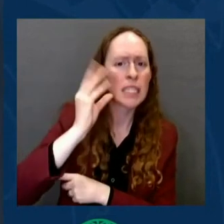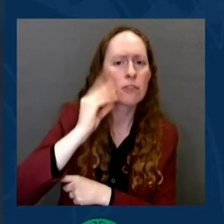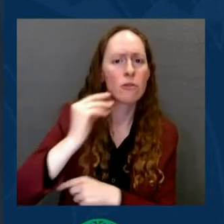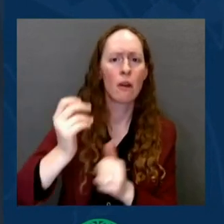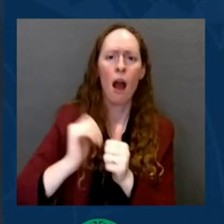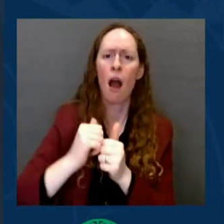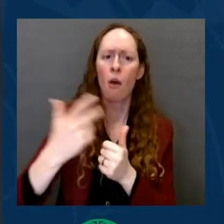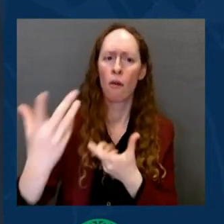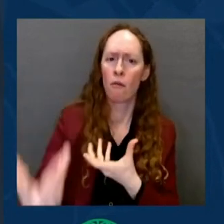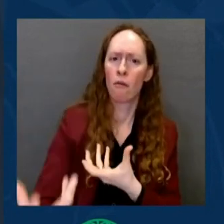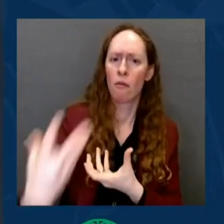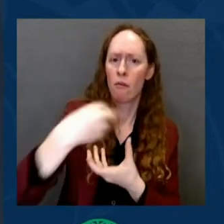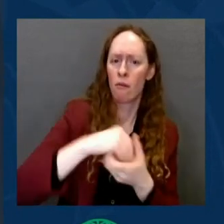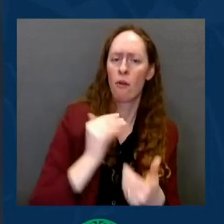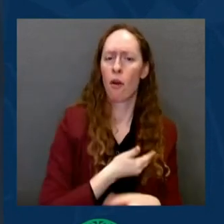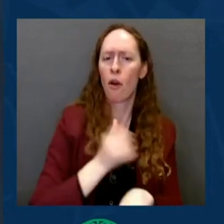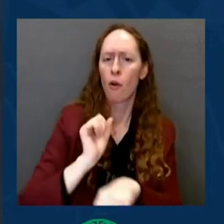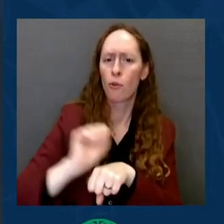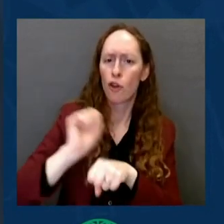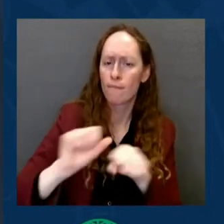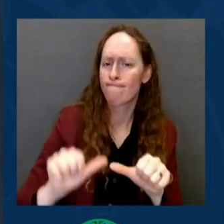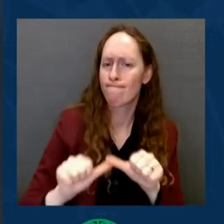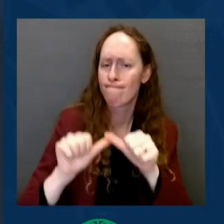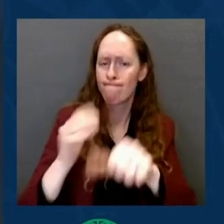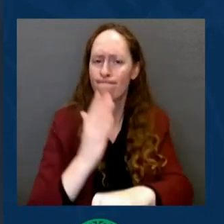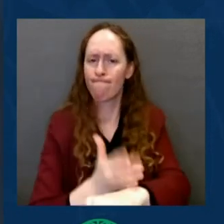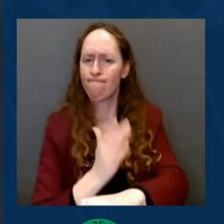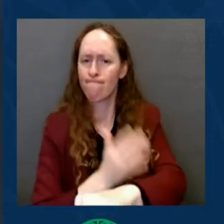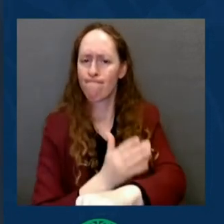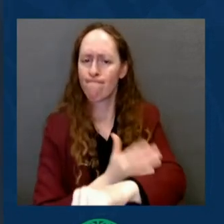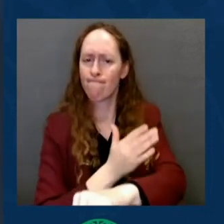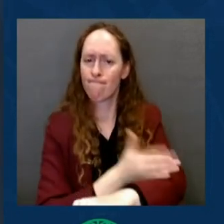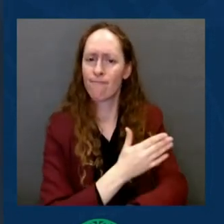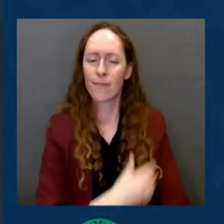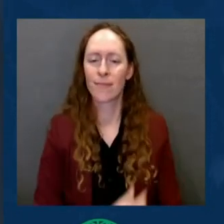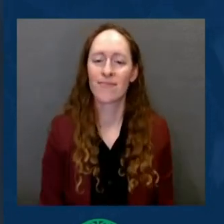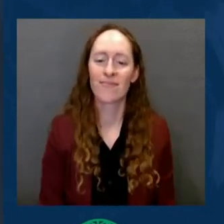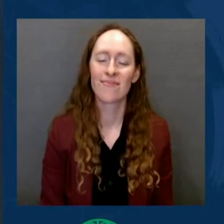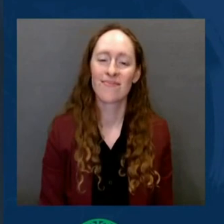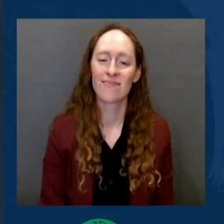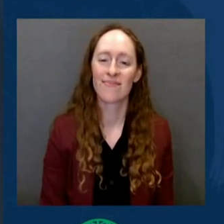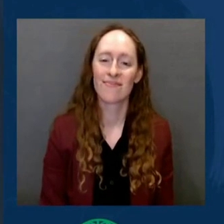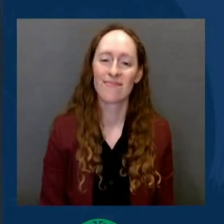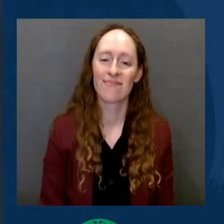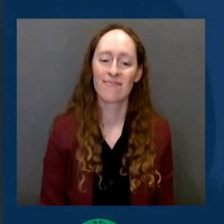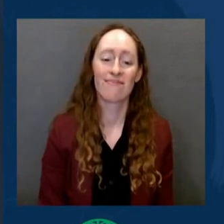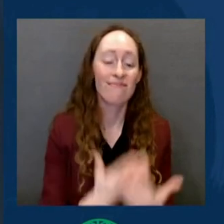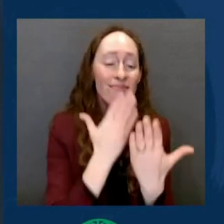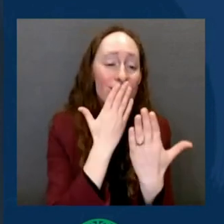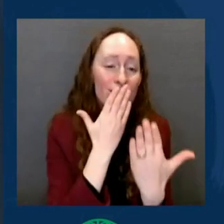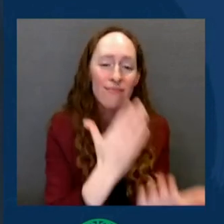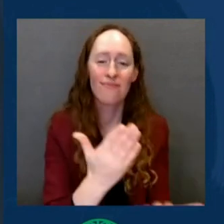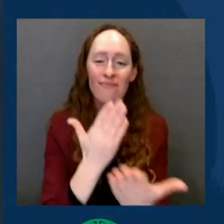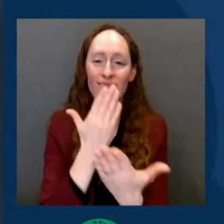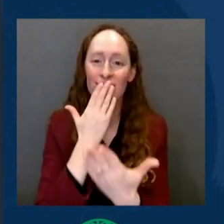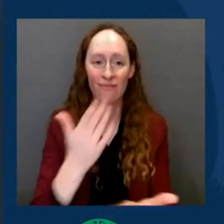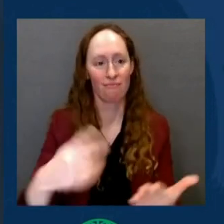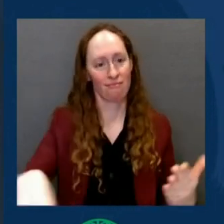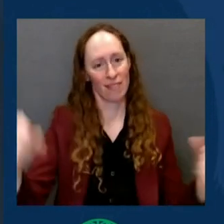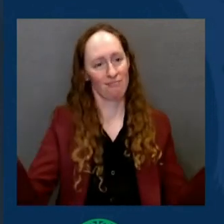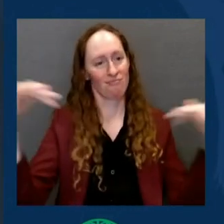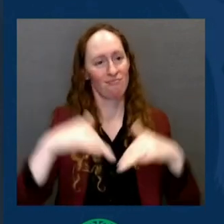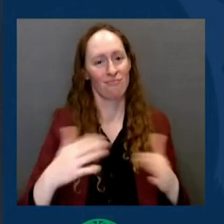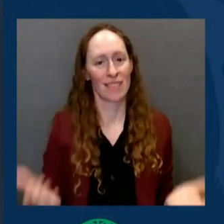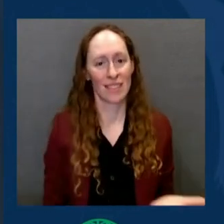of you made the journey to Washington for this summit, and I'm eager to visit your continent. As I told some of you, you invited me to your countries. I